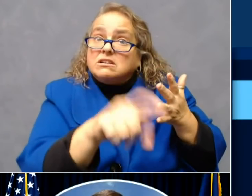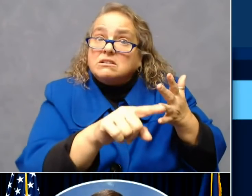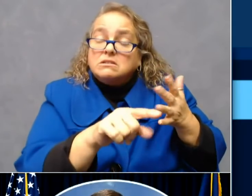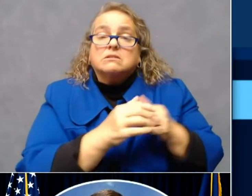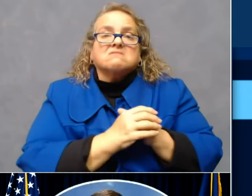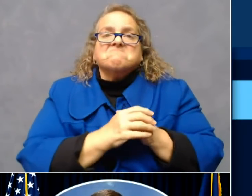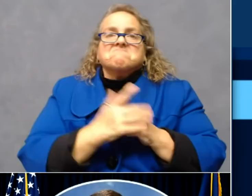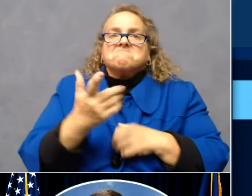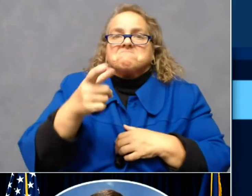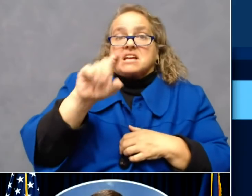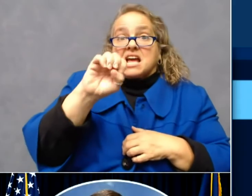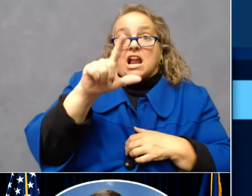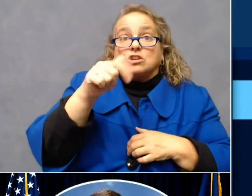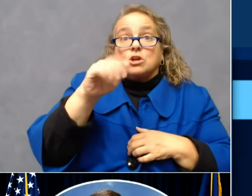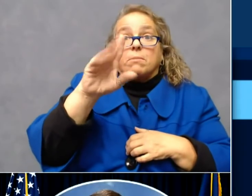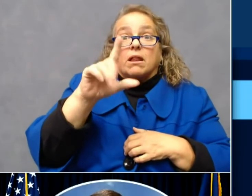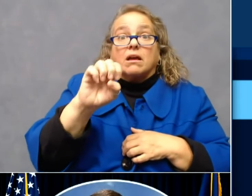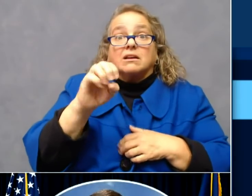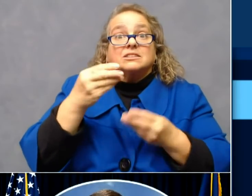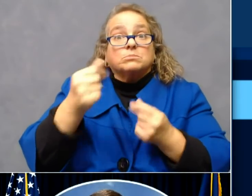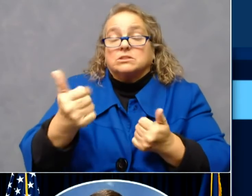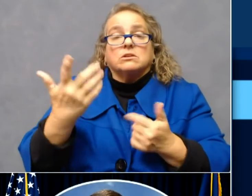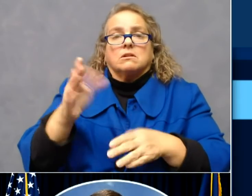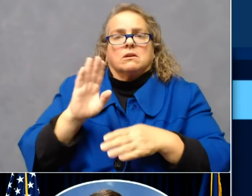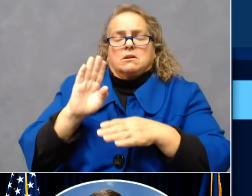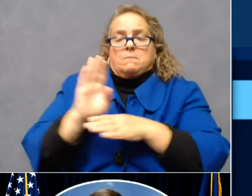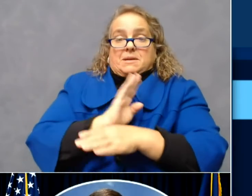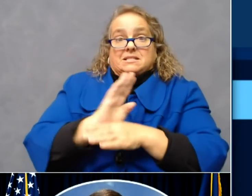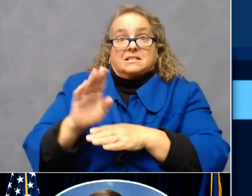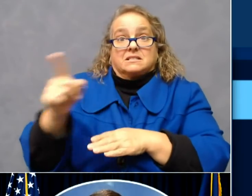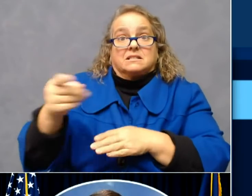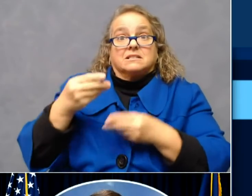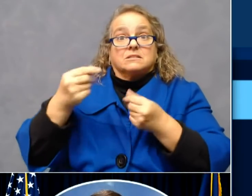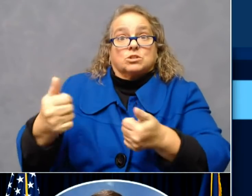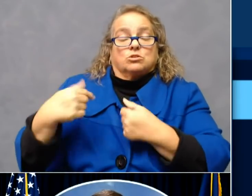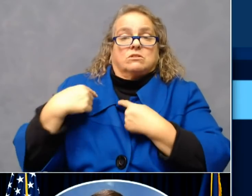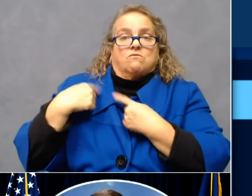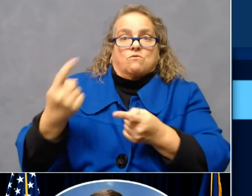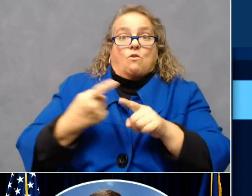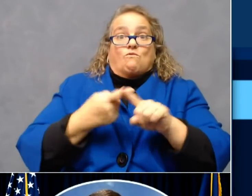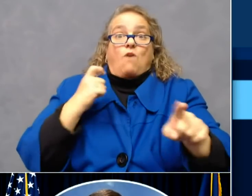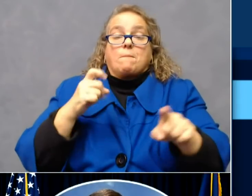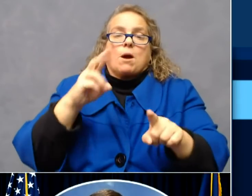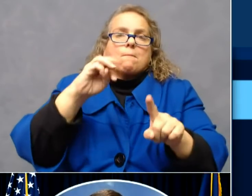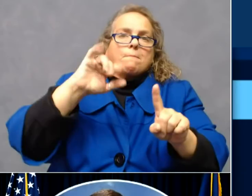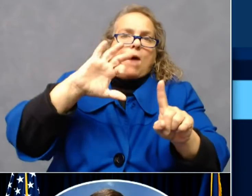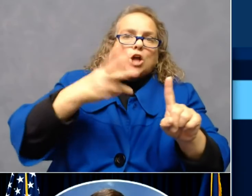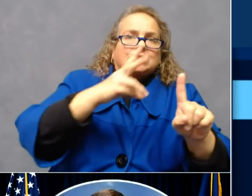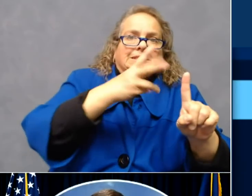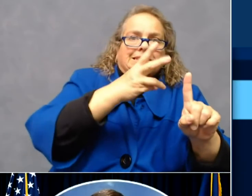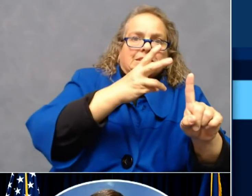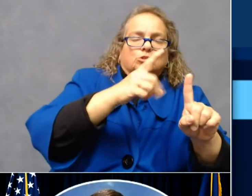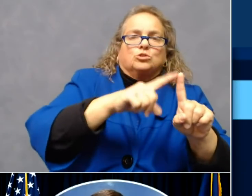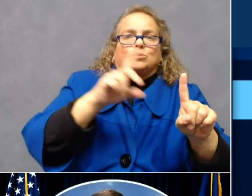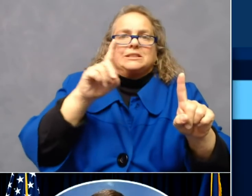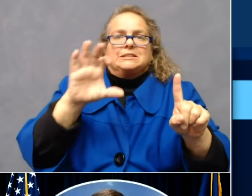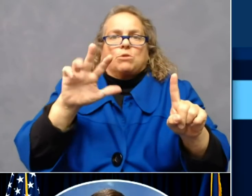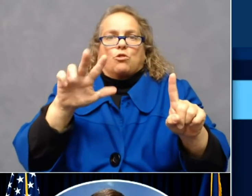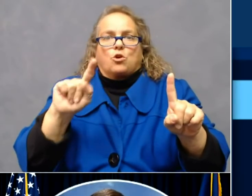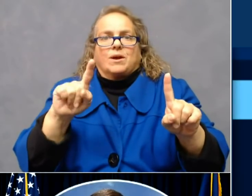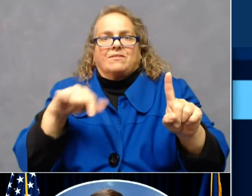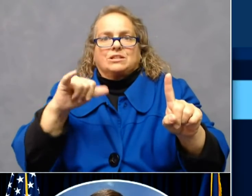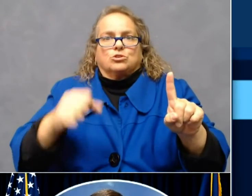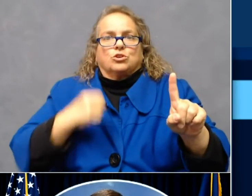expenses are expenses incurred by the business entity from March 6th to December 31st this year for the